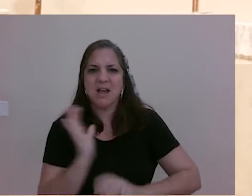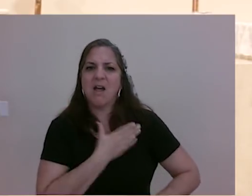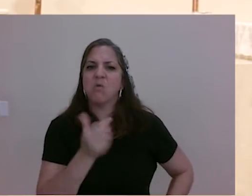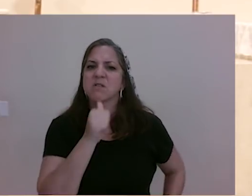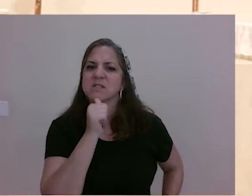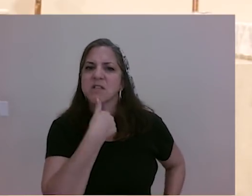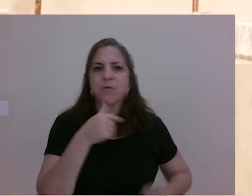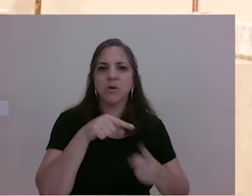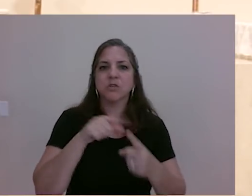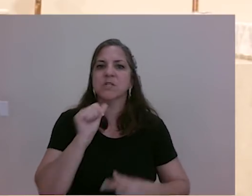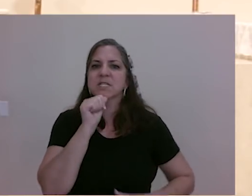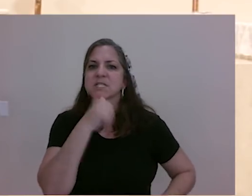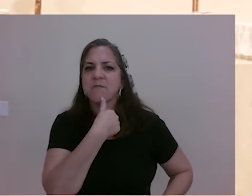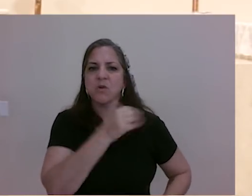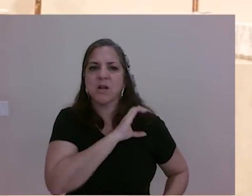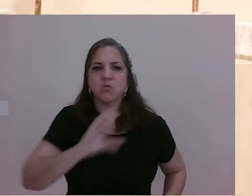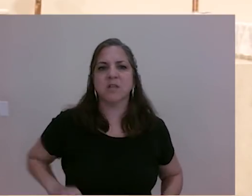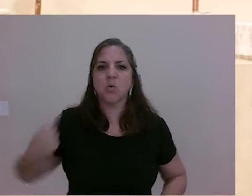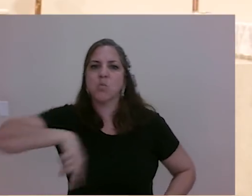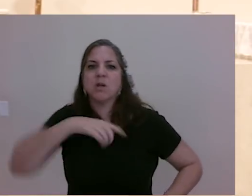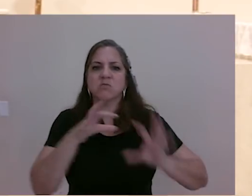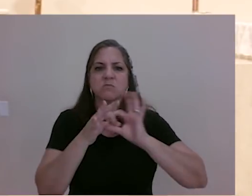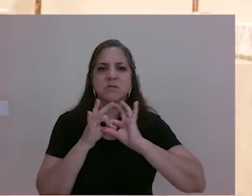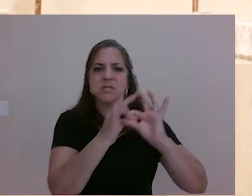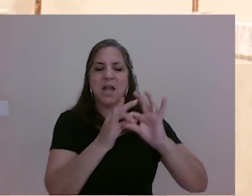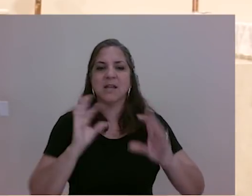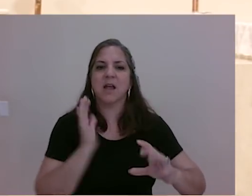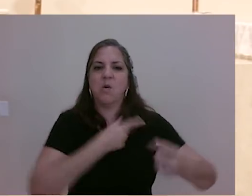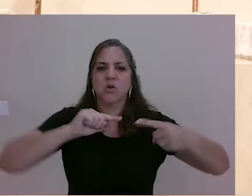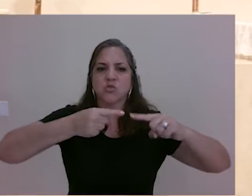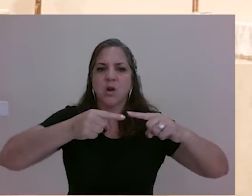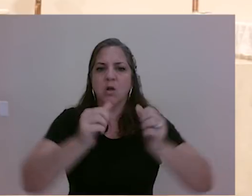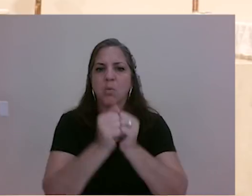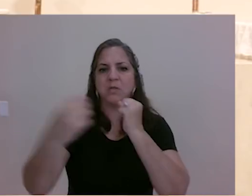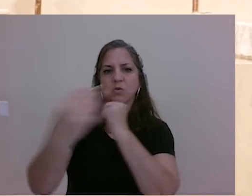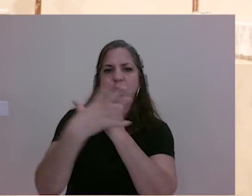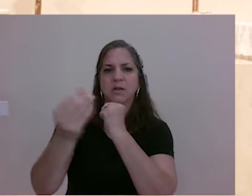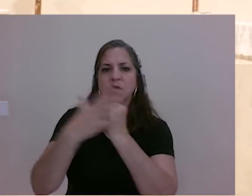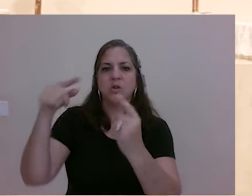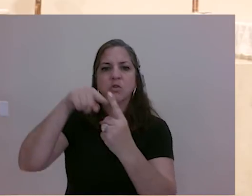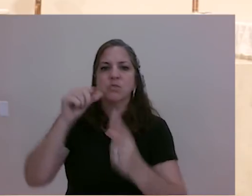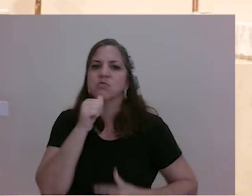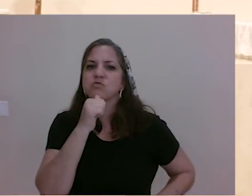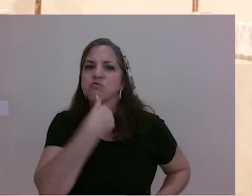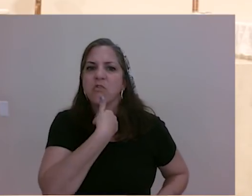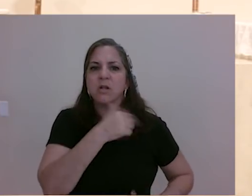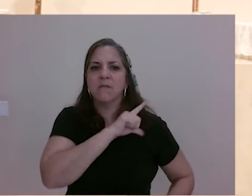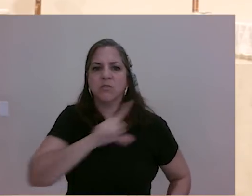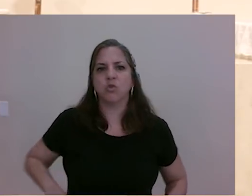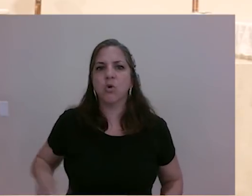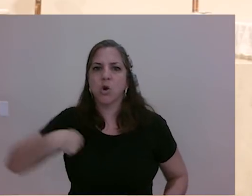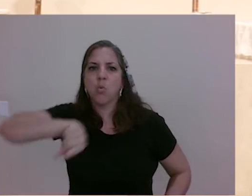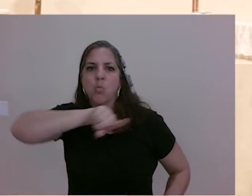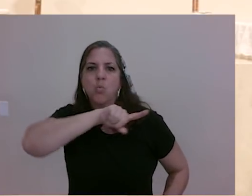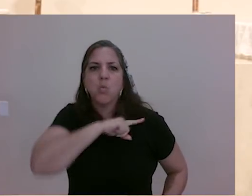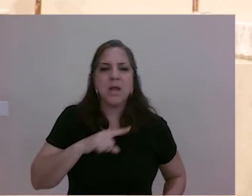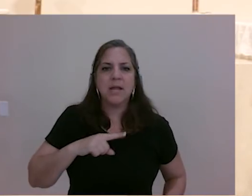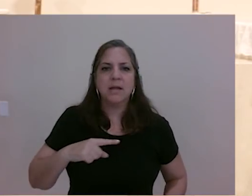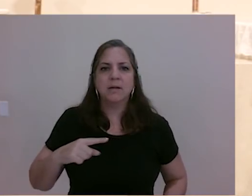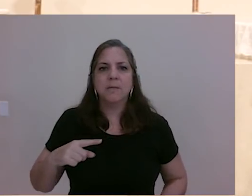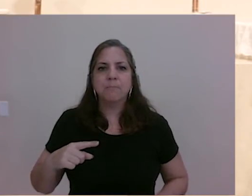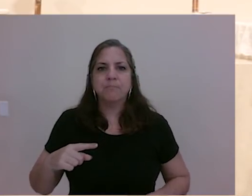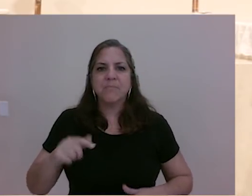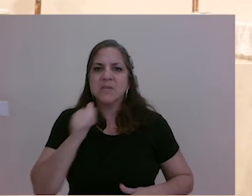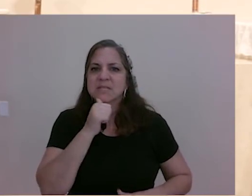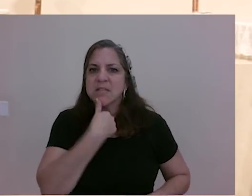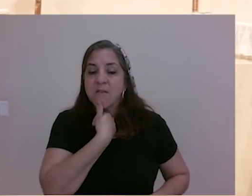suffering of Christ. We unite our current struggle with the virus to the struggle of the Lord. We suffer with the Lord, and